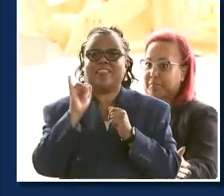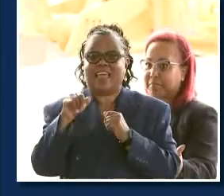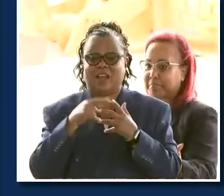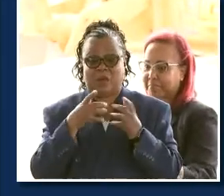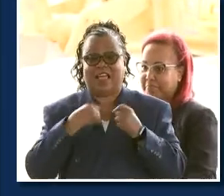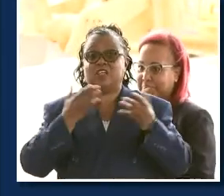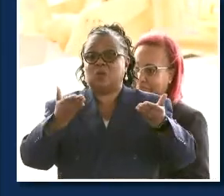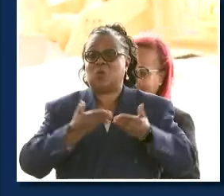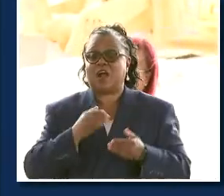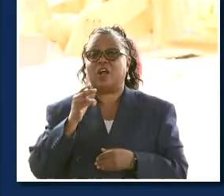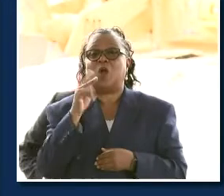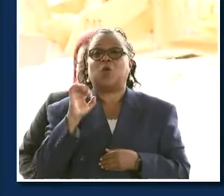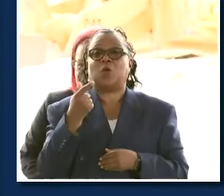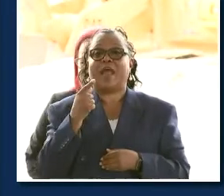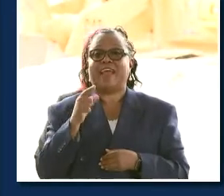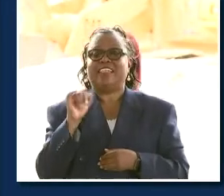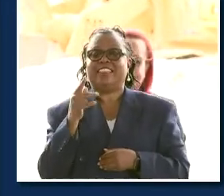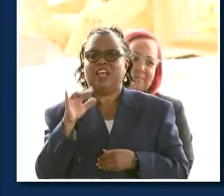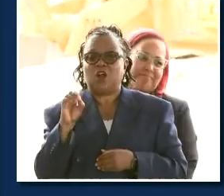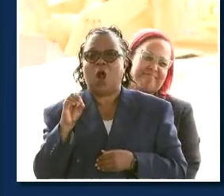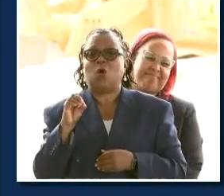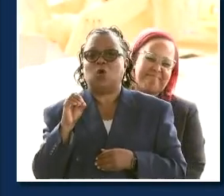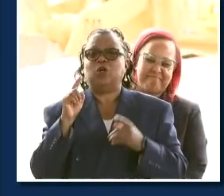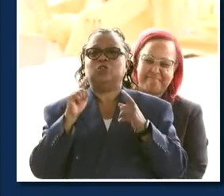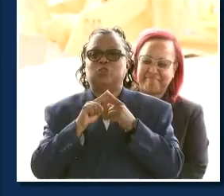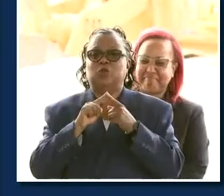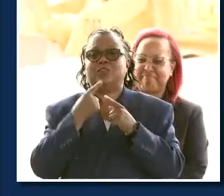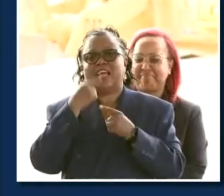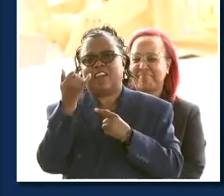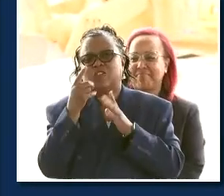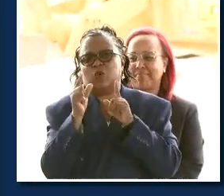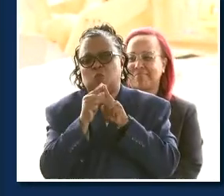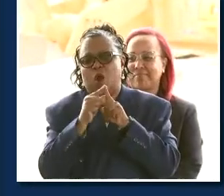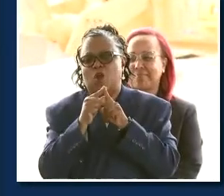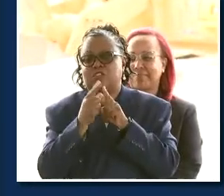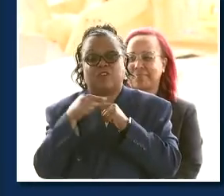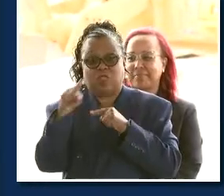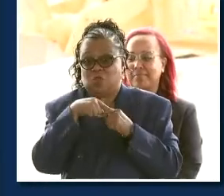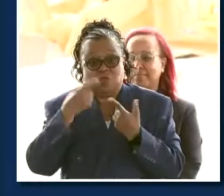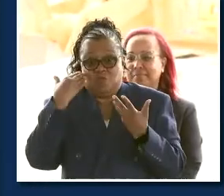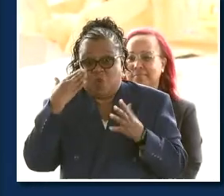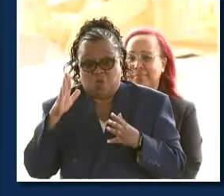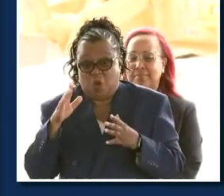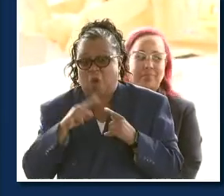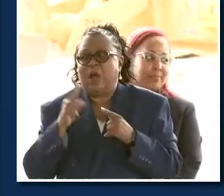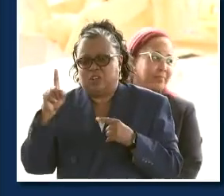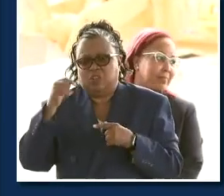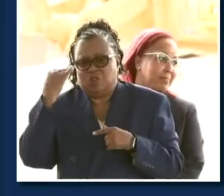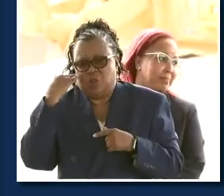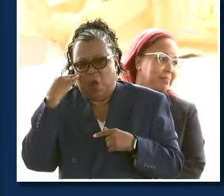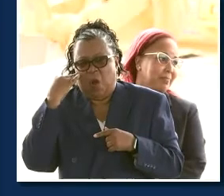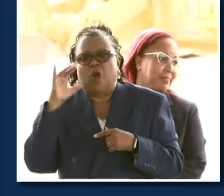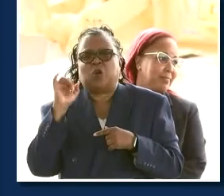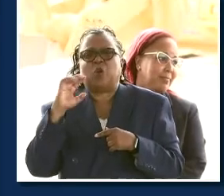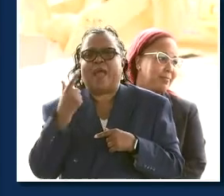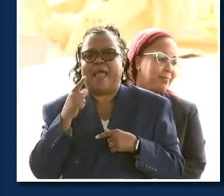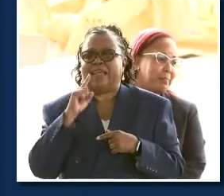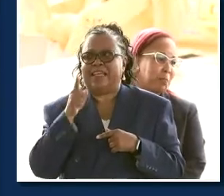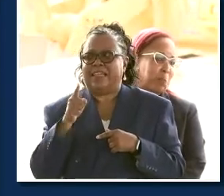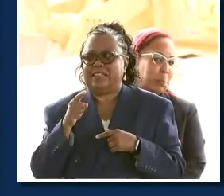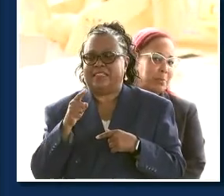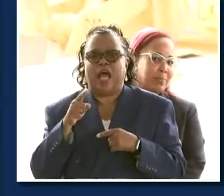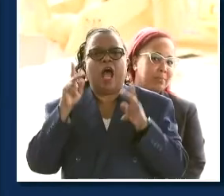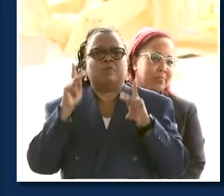I'd like to welcome Craig Chico to say a few words. For those of you who don't know, and you should know, Craig is